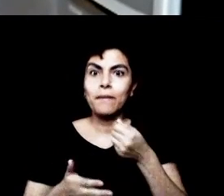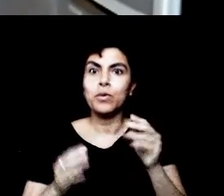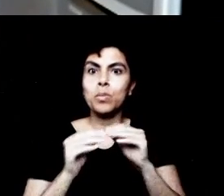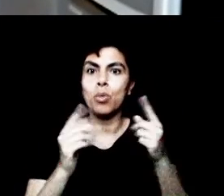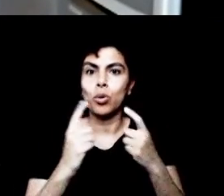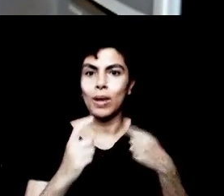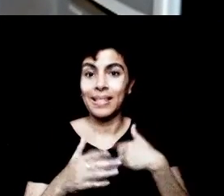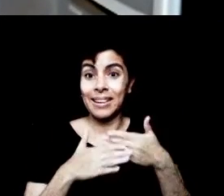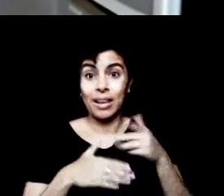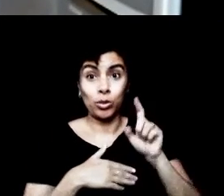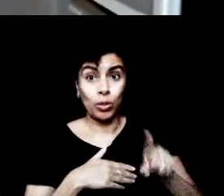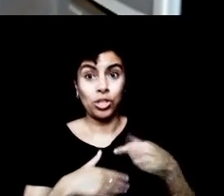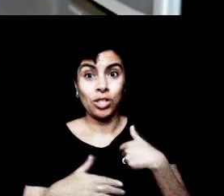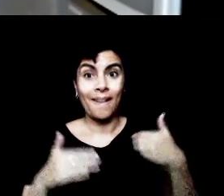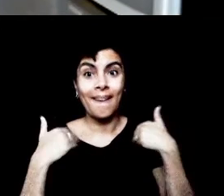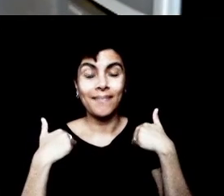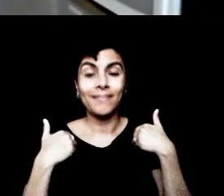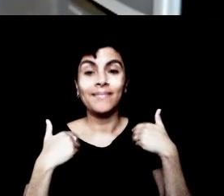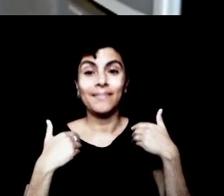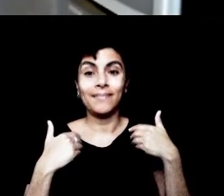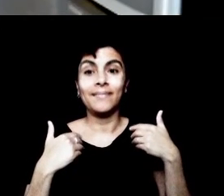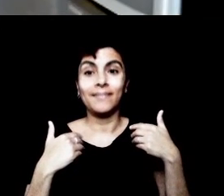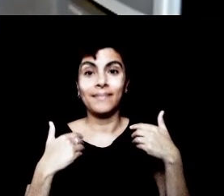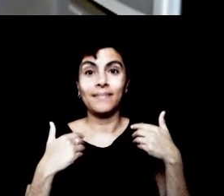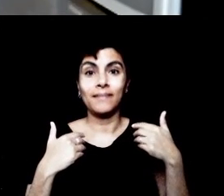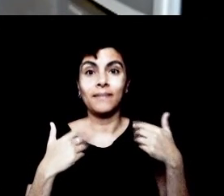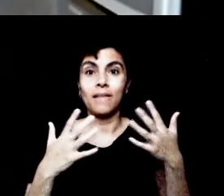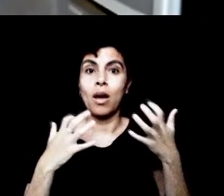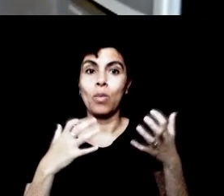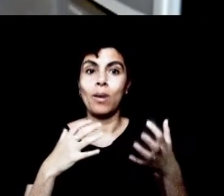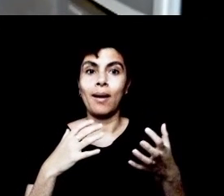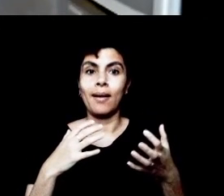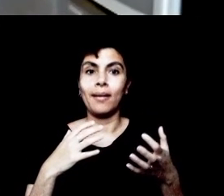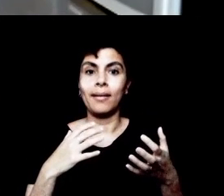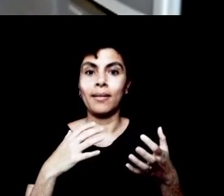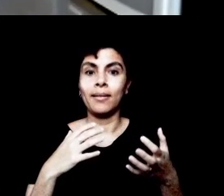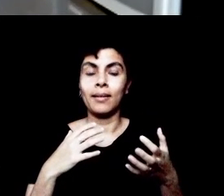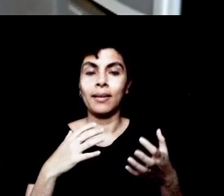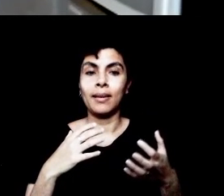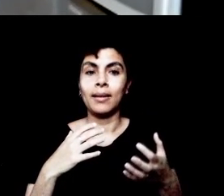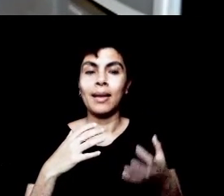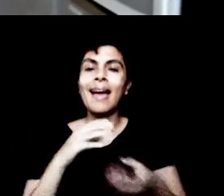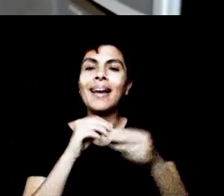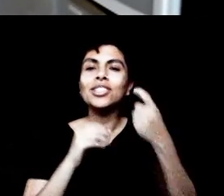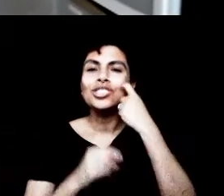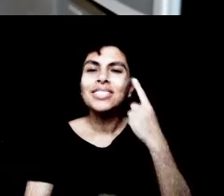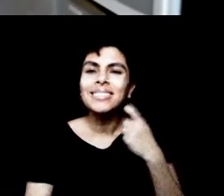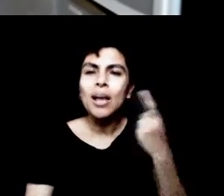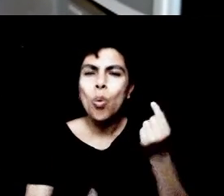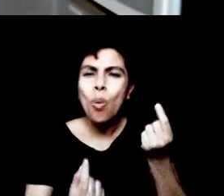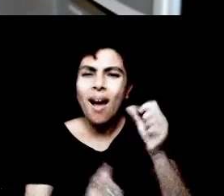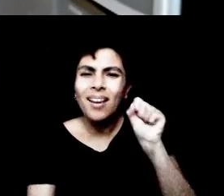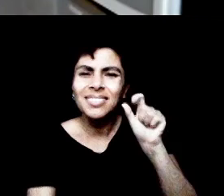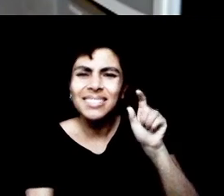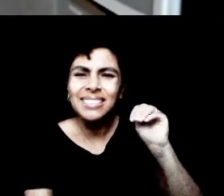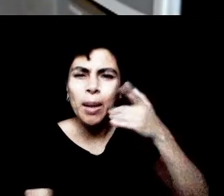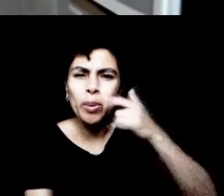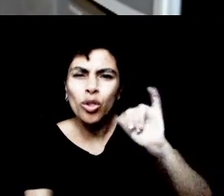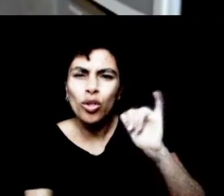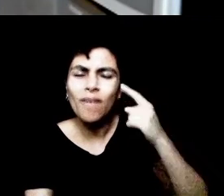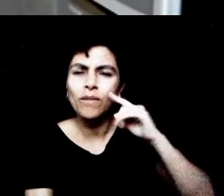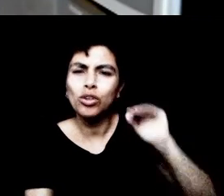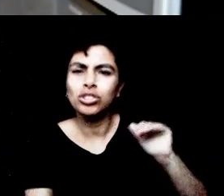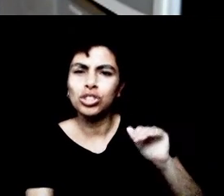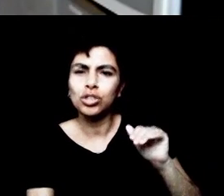more questions. Then the next question I actually might kick back out to our question asker. So Marie just asked, what does STEM look like